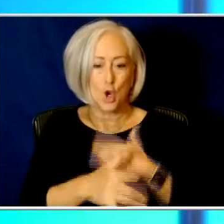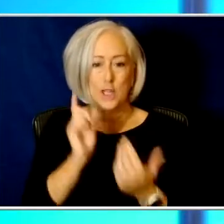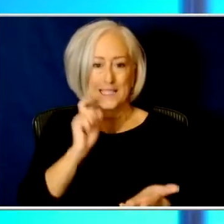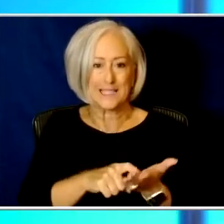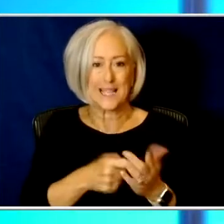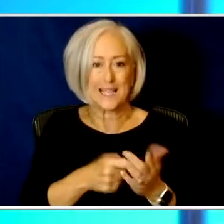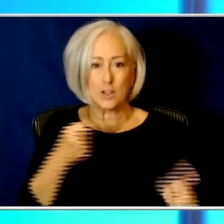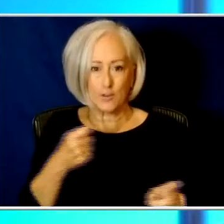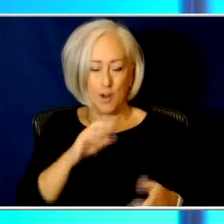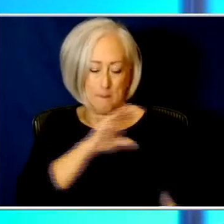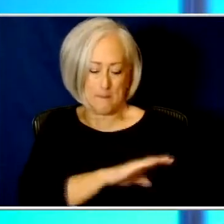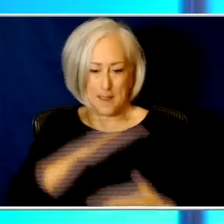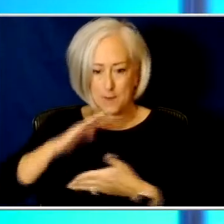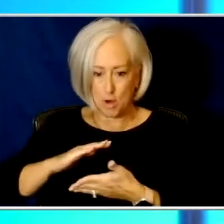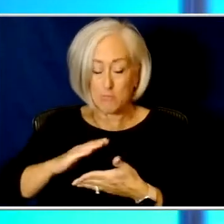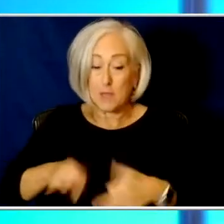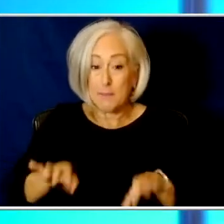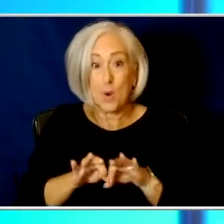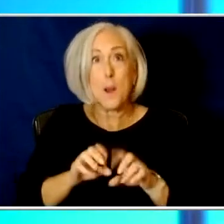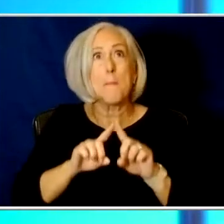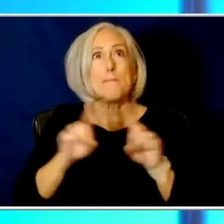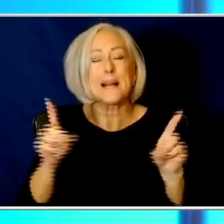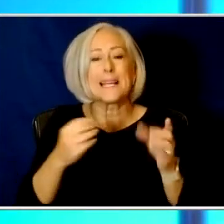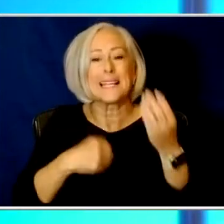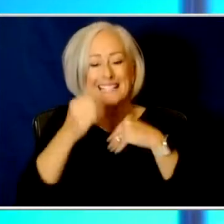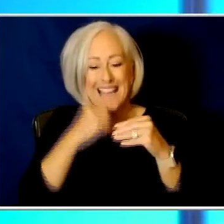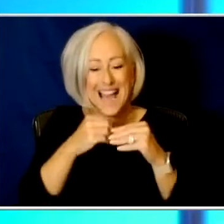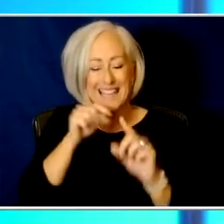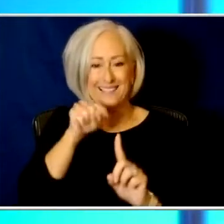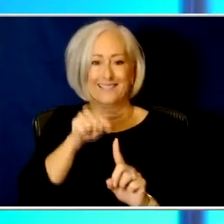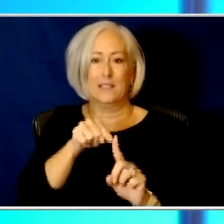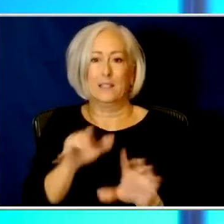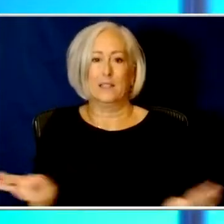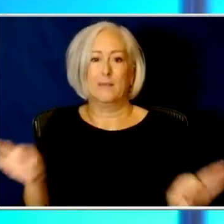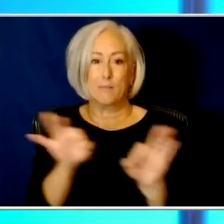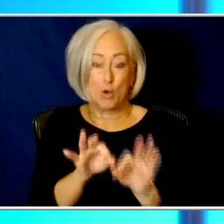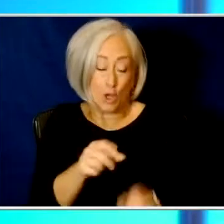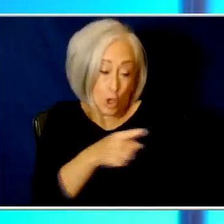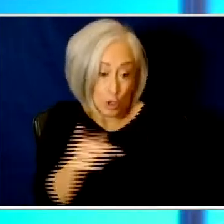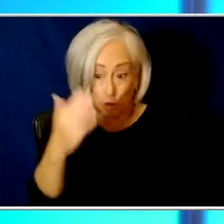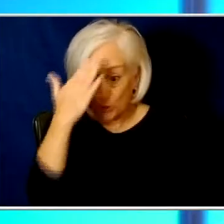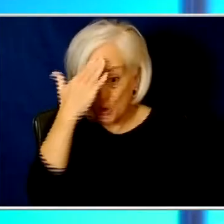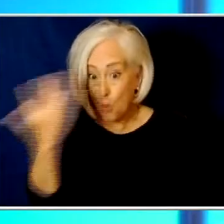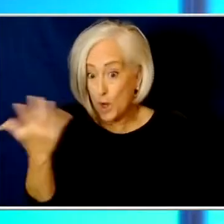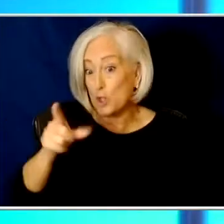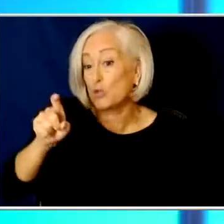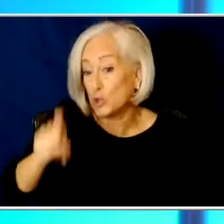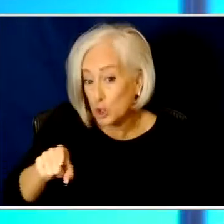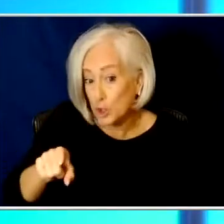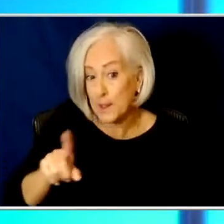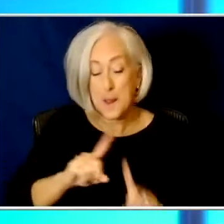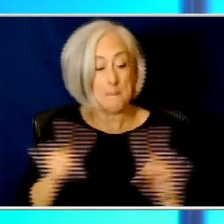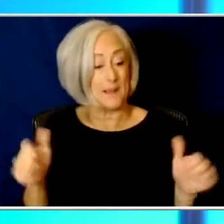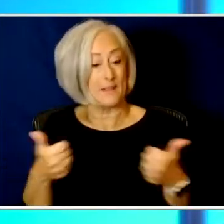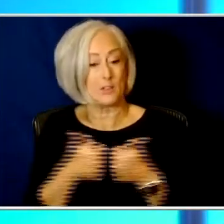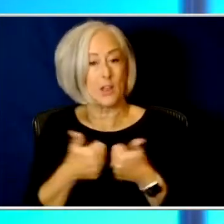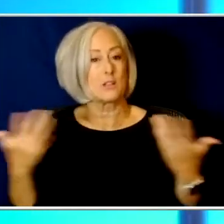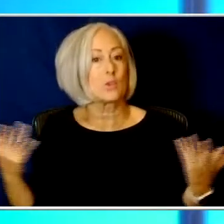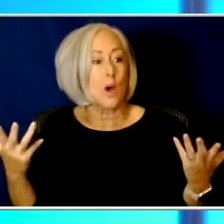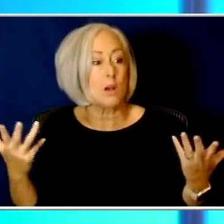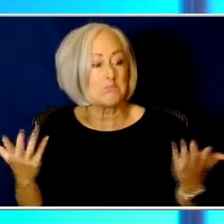diet is super important. We all know what we should do, but the challenge is in some neighborhoods there's no access